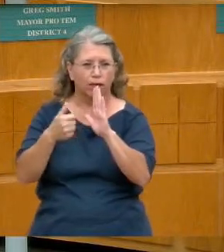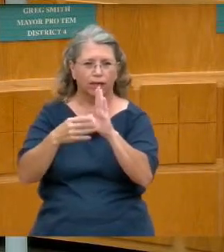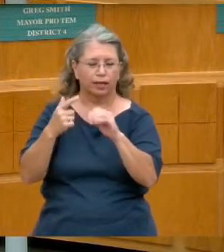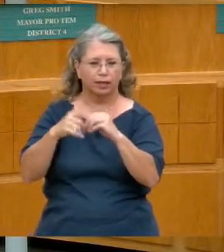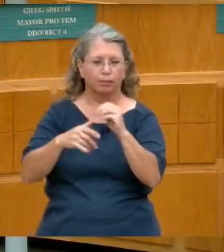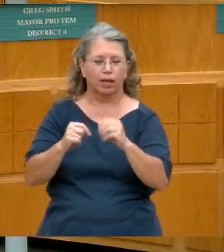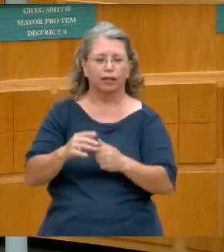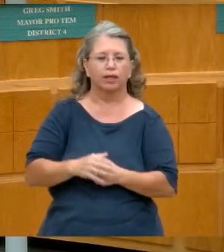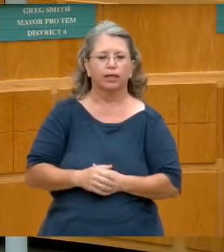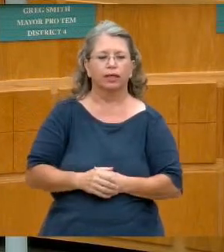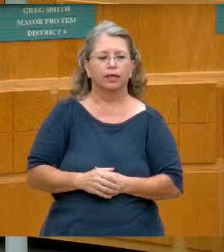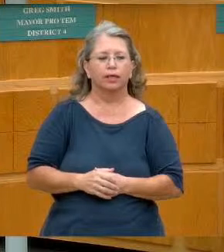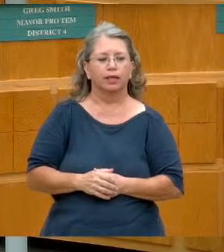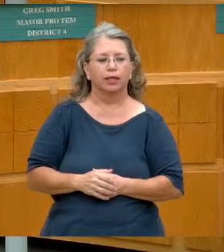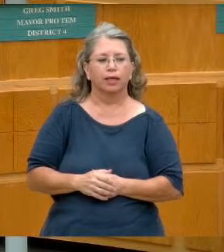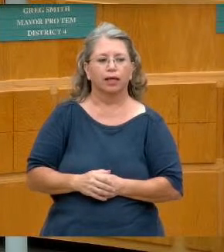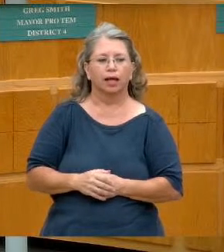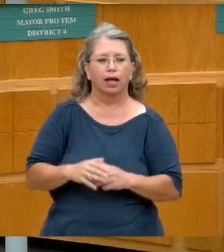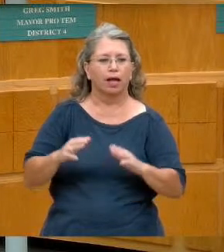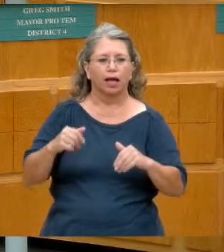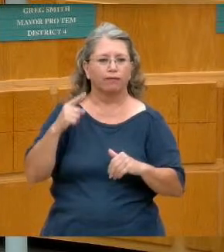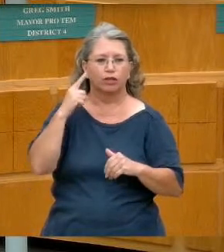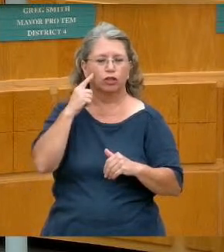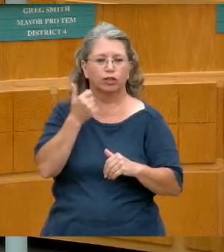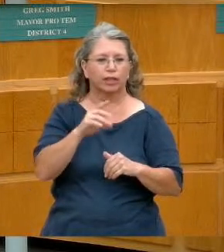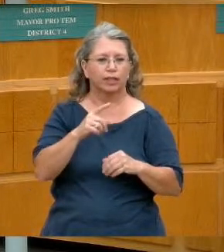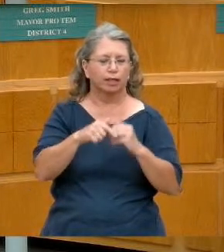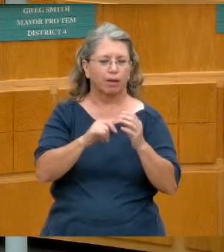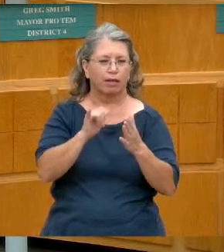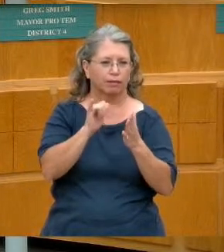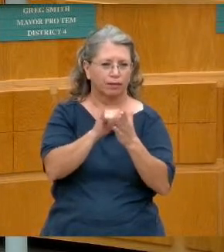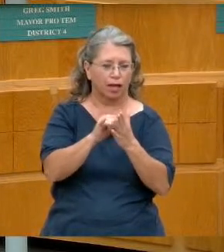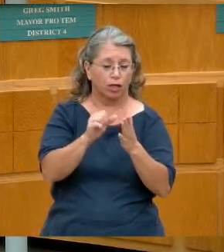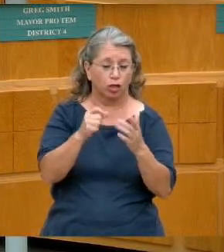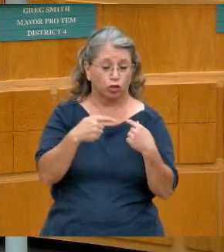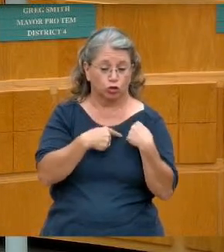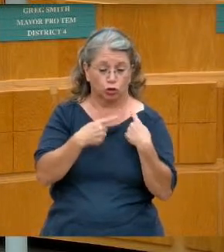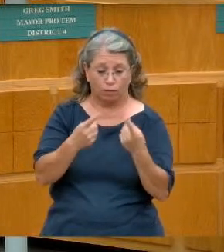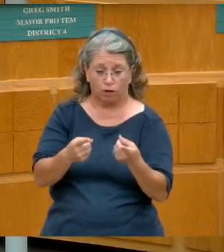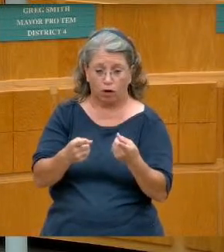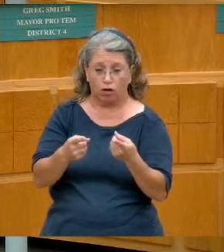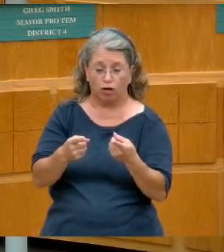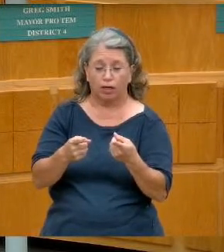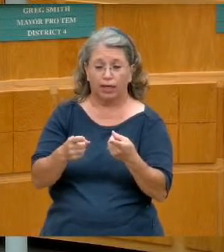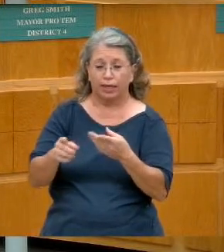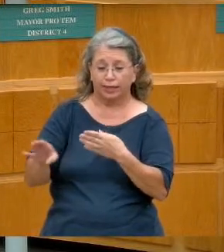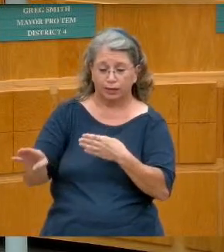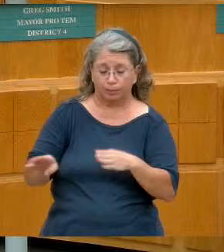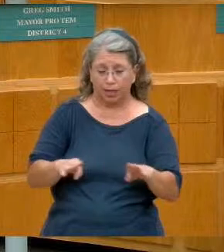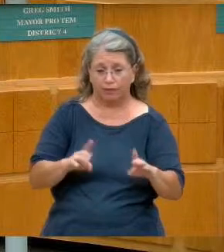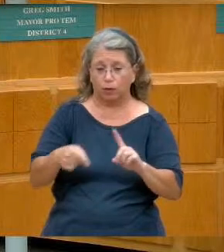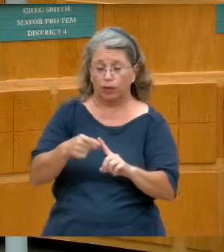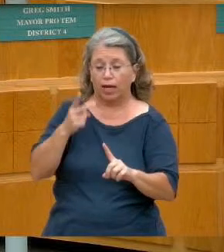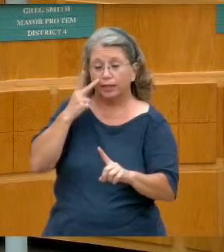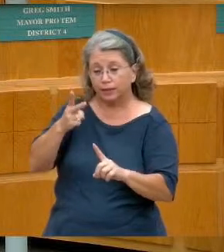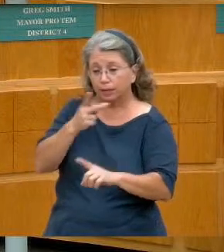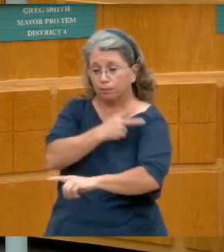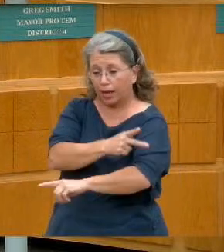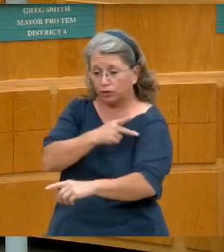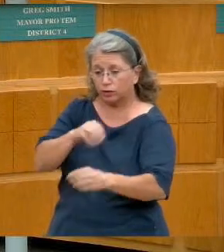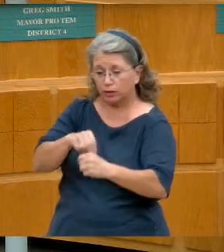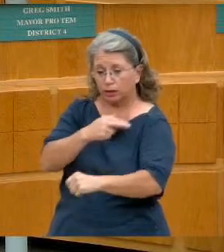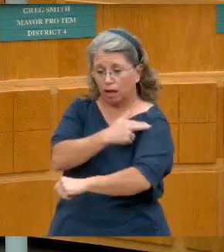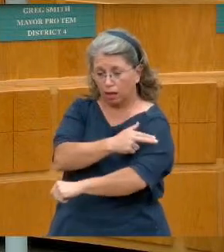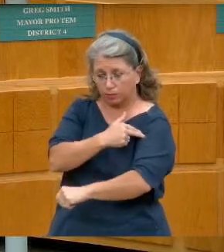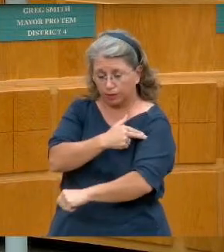aware of some, but I haven't heard anything about it. So far, it's behaving clinically. When I see them in the hospitals,